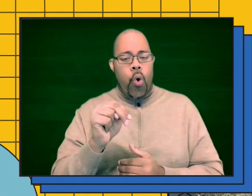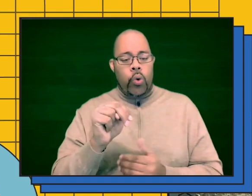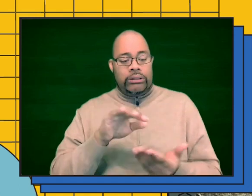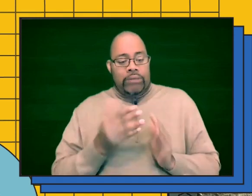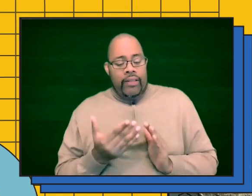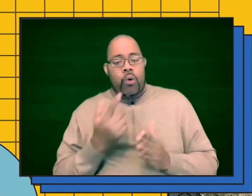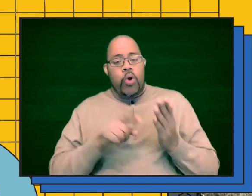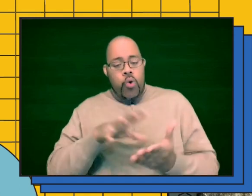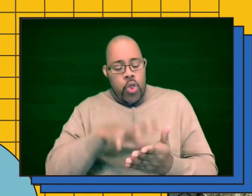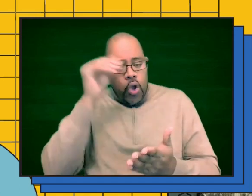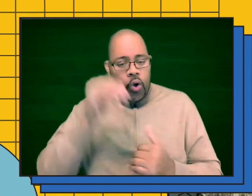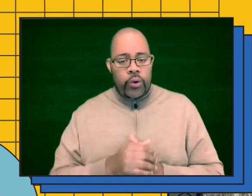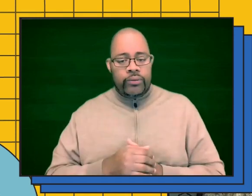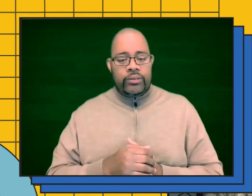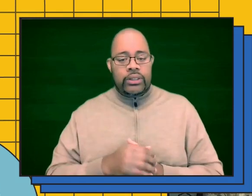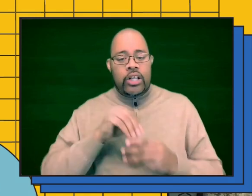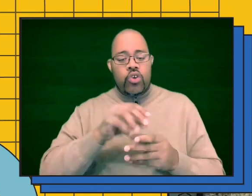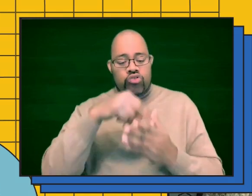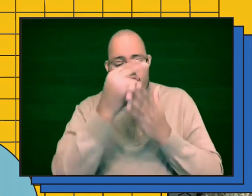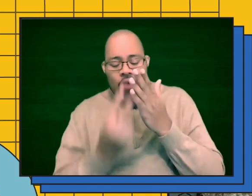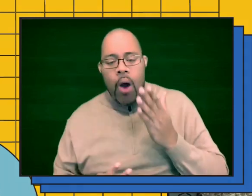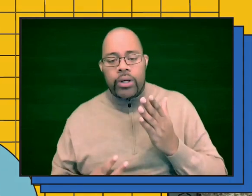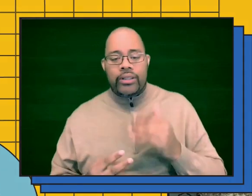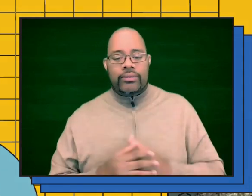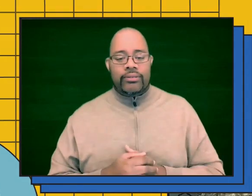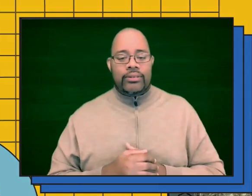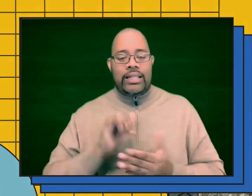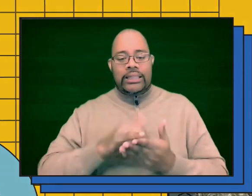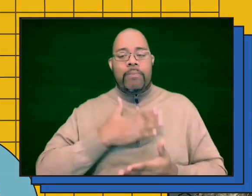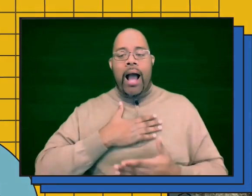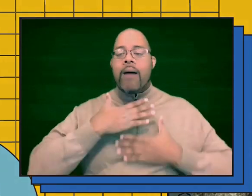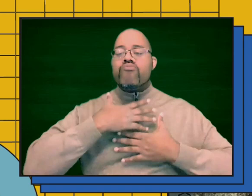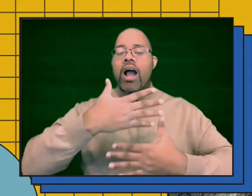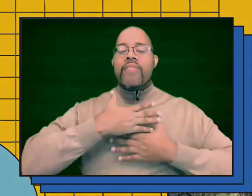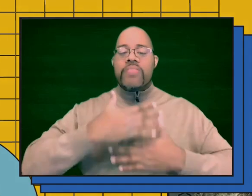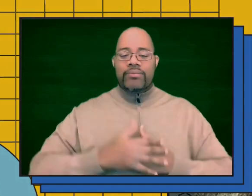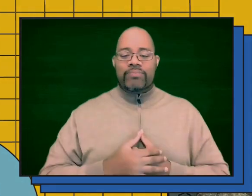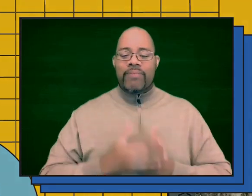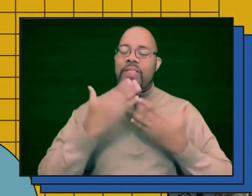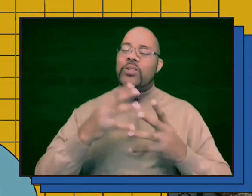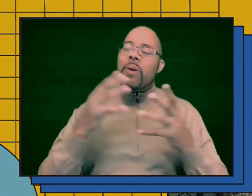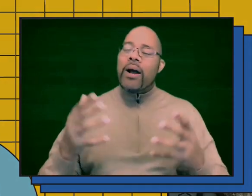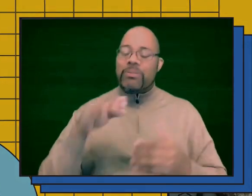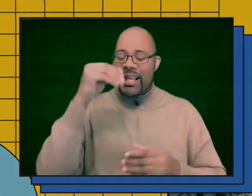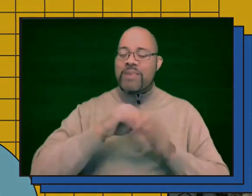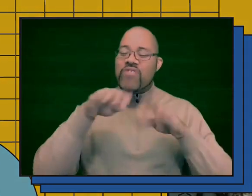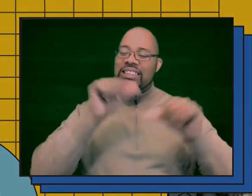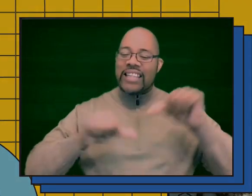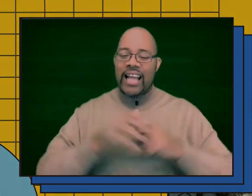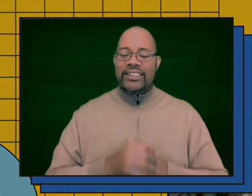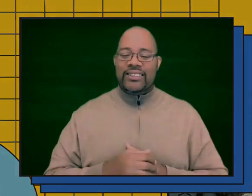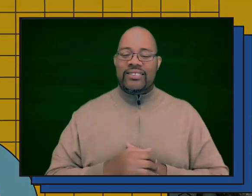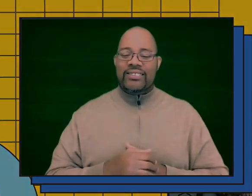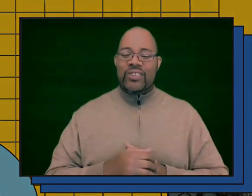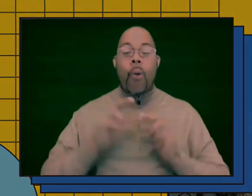your own death, what you learned in your drowning is my breath. Thank you so much, Black and